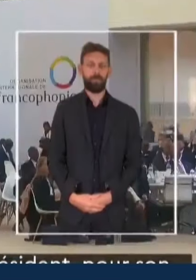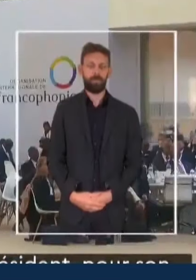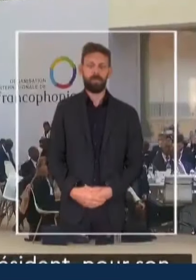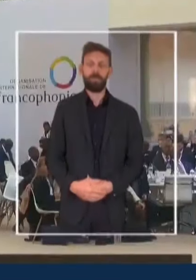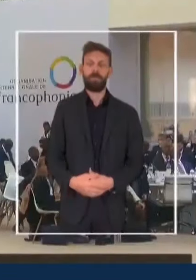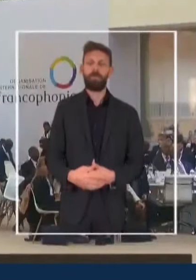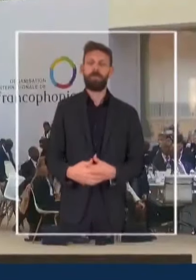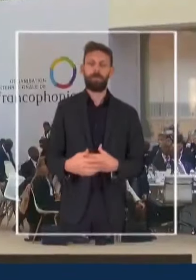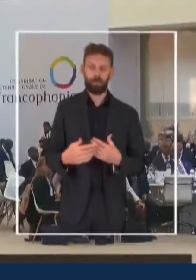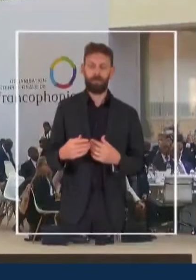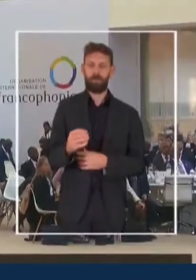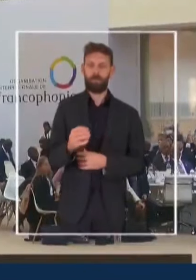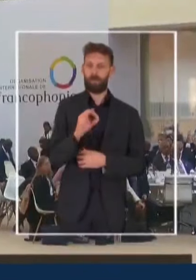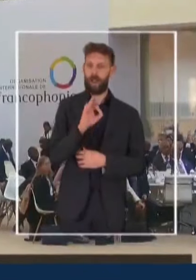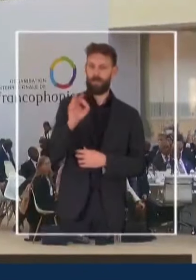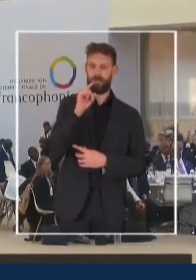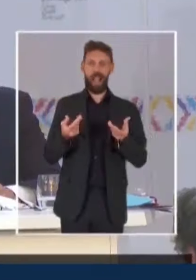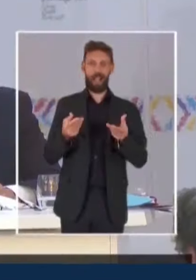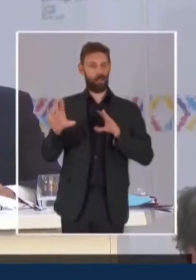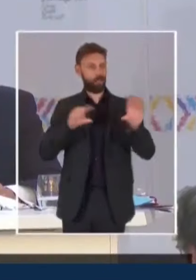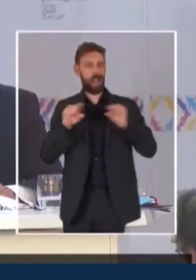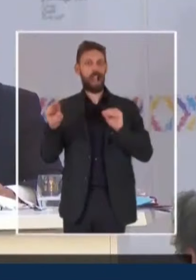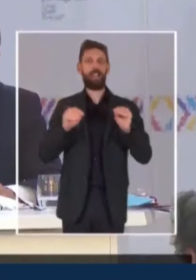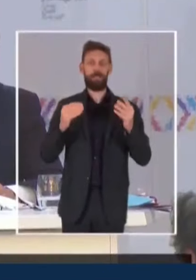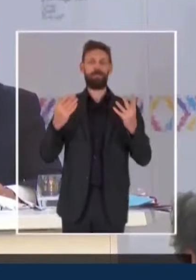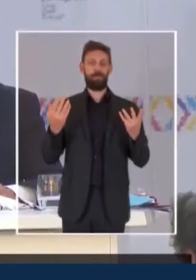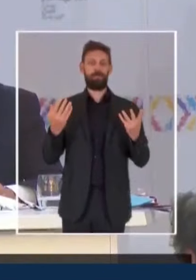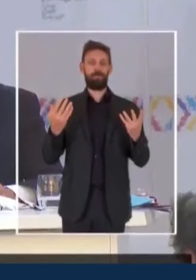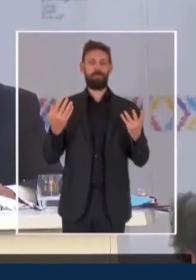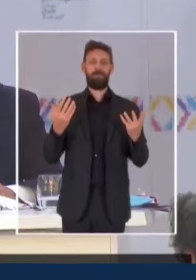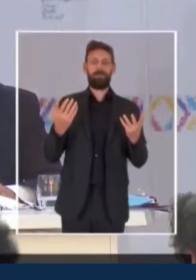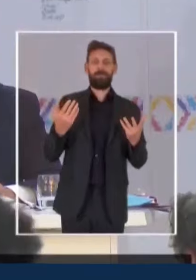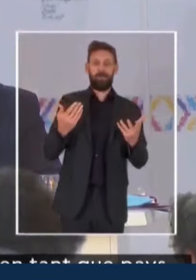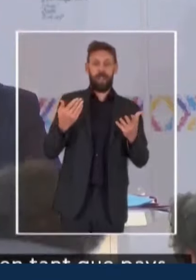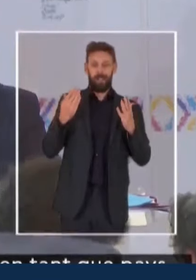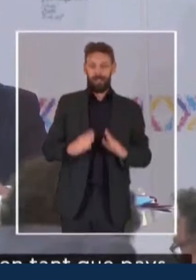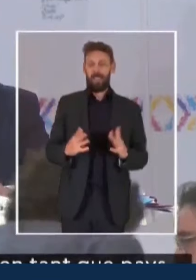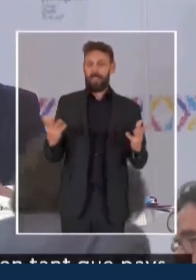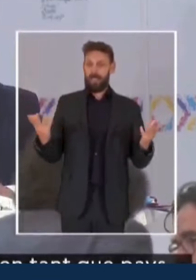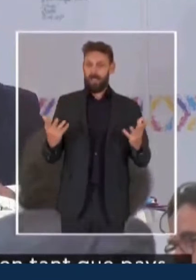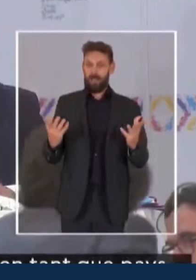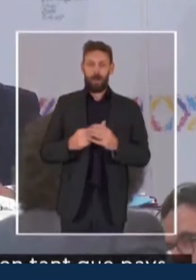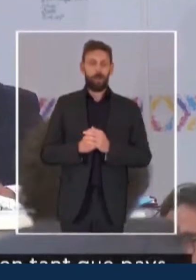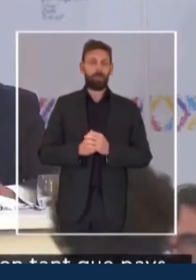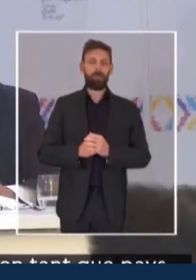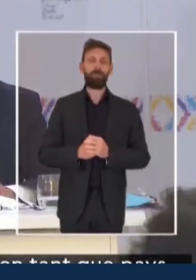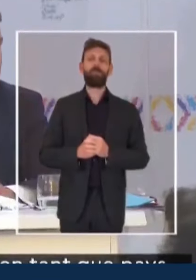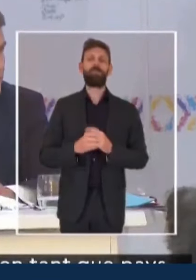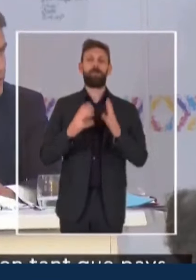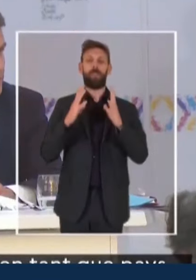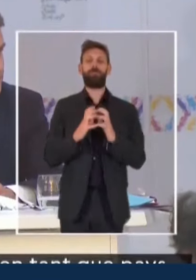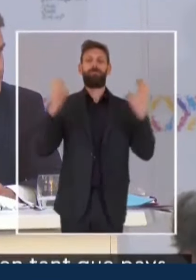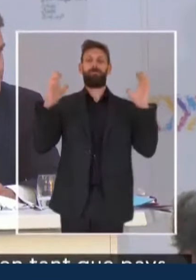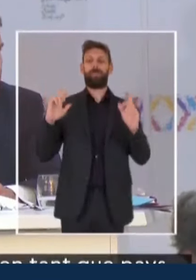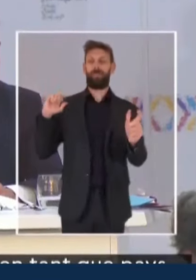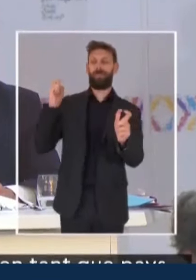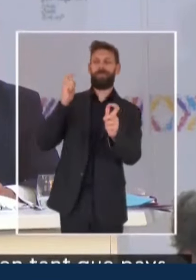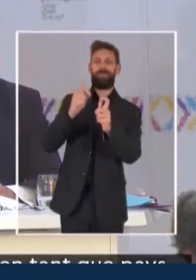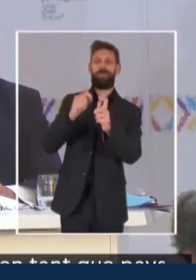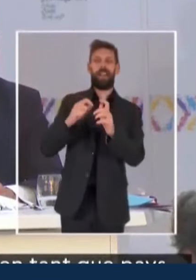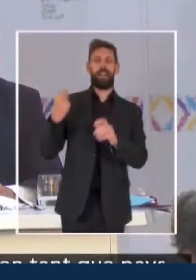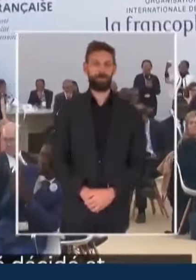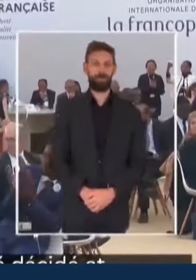on Saturday in Paris, France. Concerning peace in the Great Lakes region, President Emmanuel Macron stressed that his country